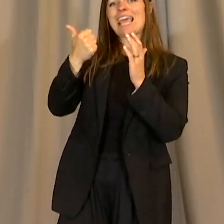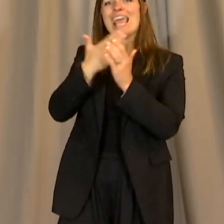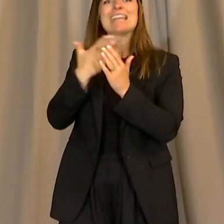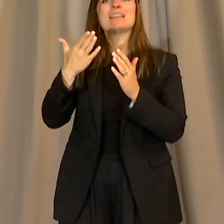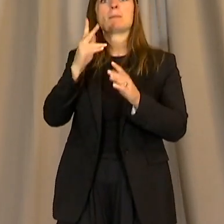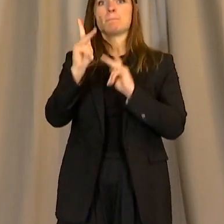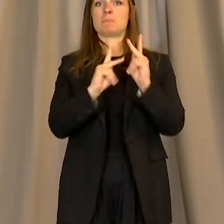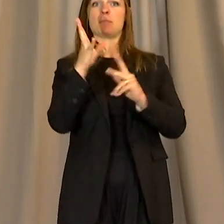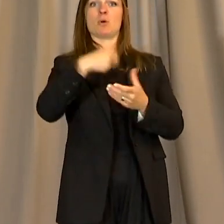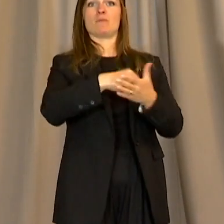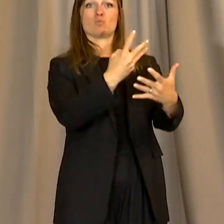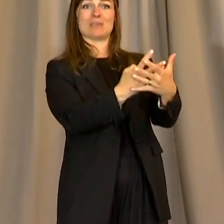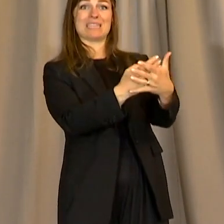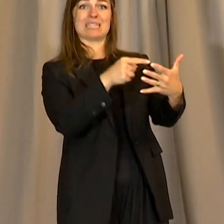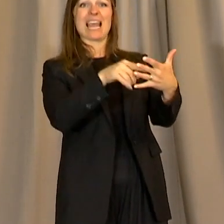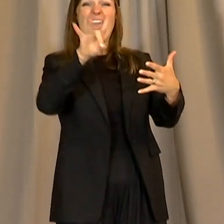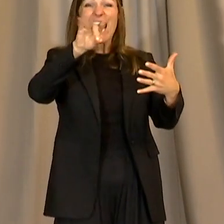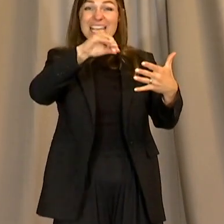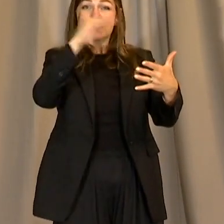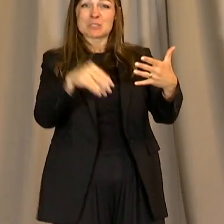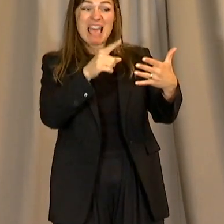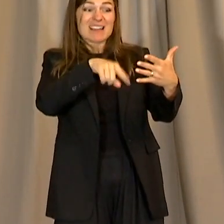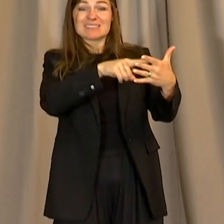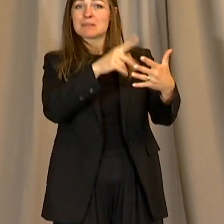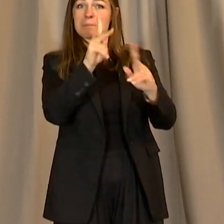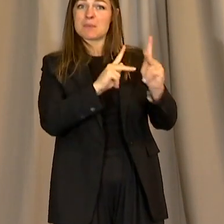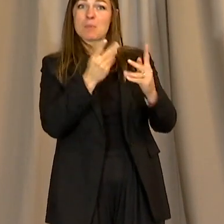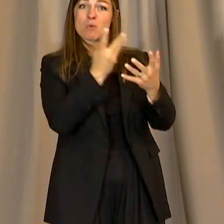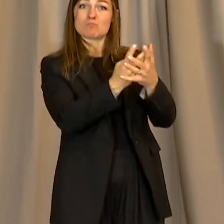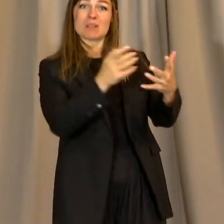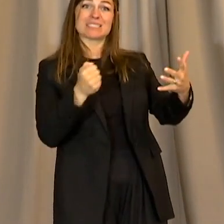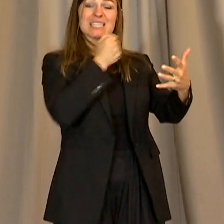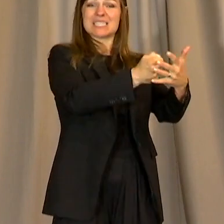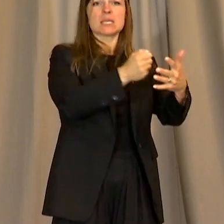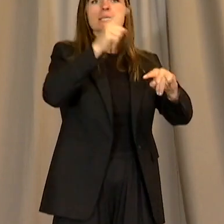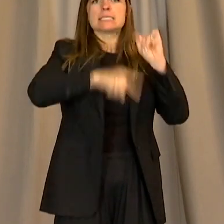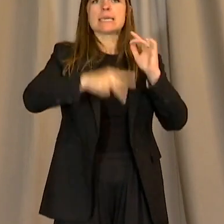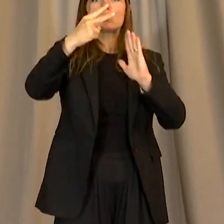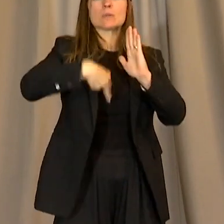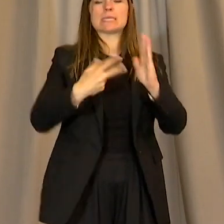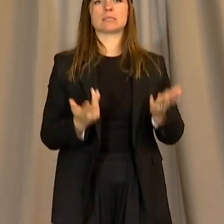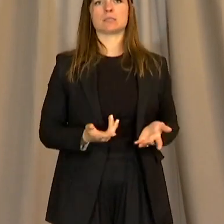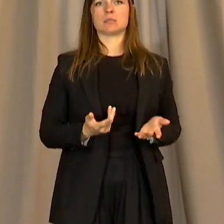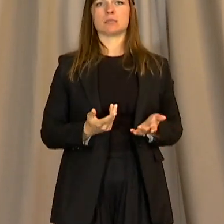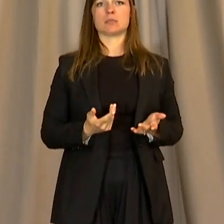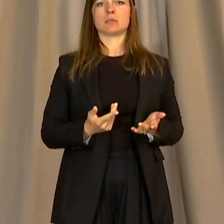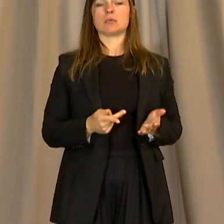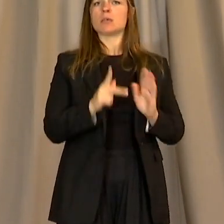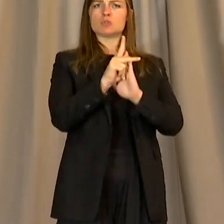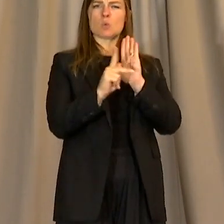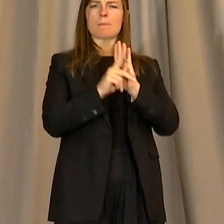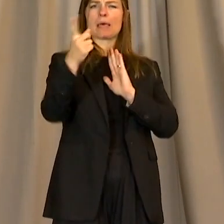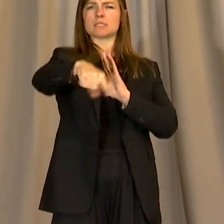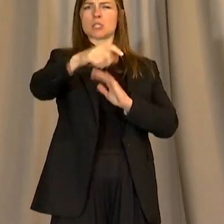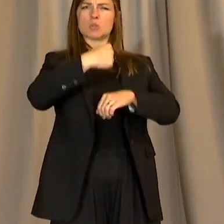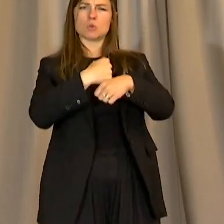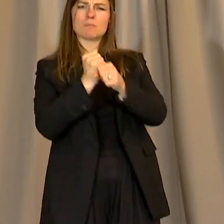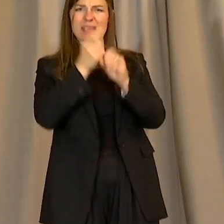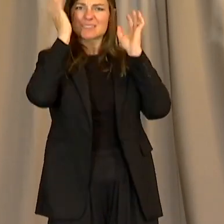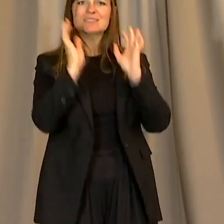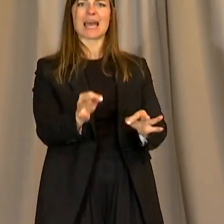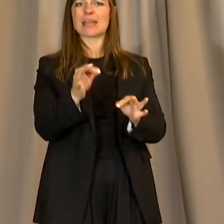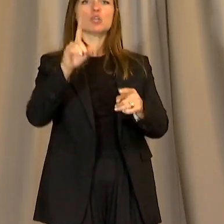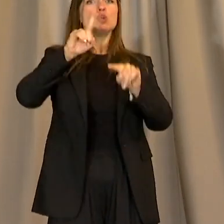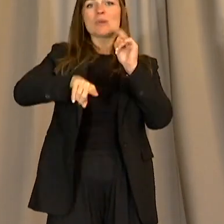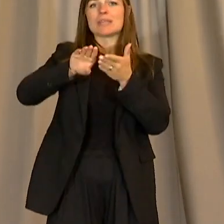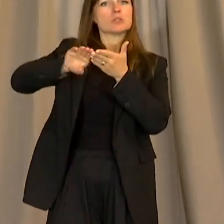prison can't read. These are all connected. What policy are you going to draw up that would say that you can't be excluded, that